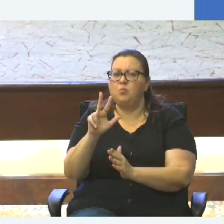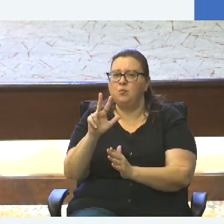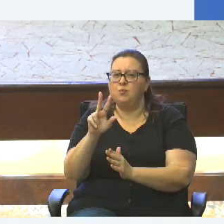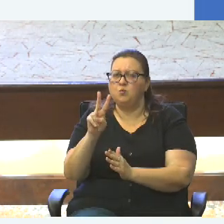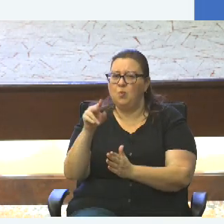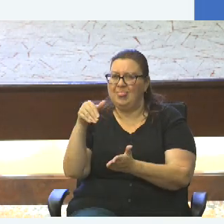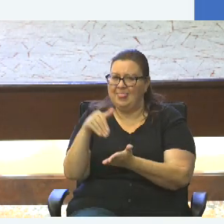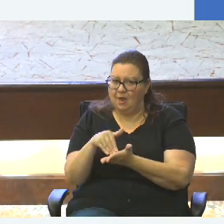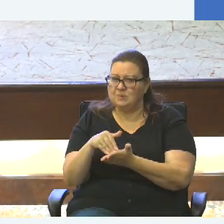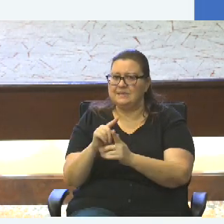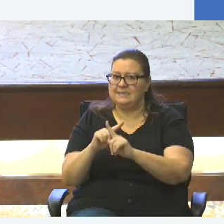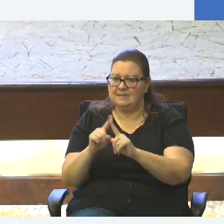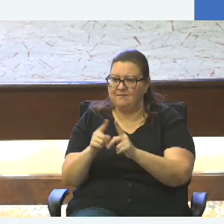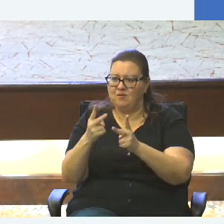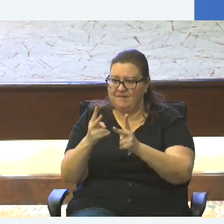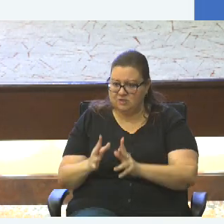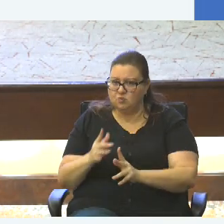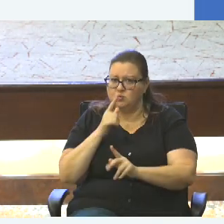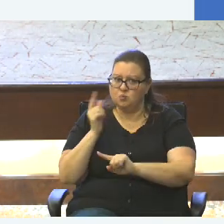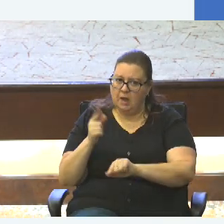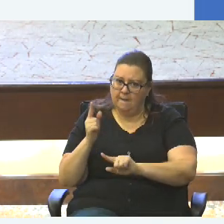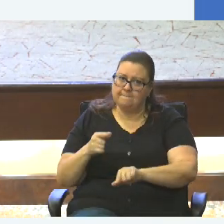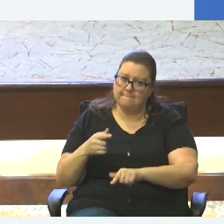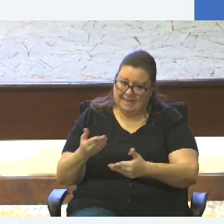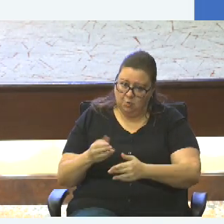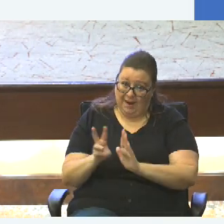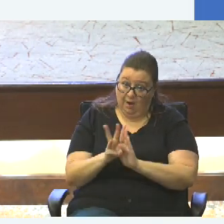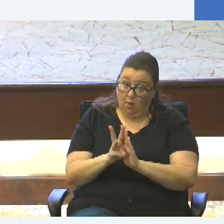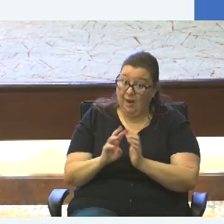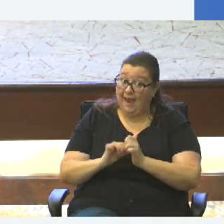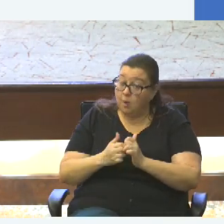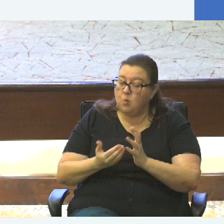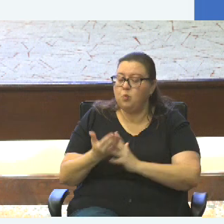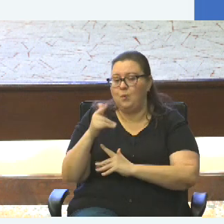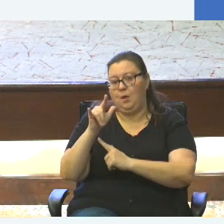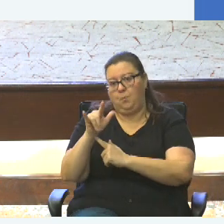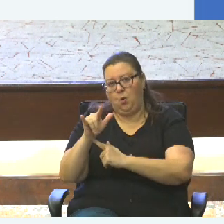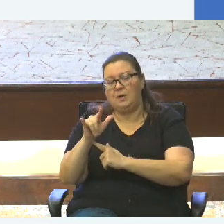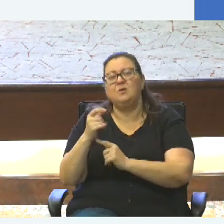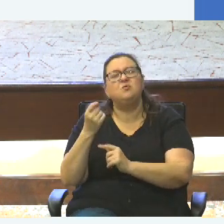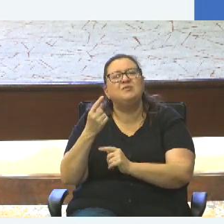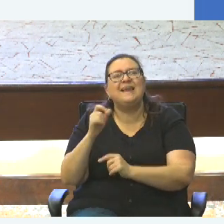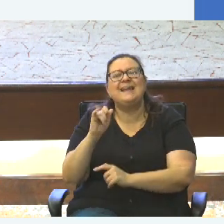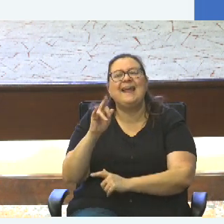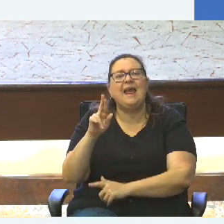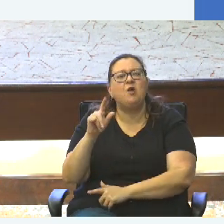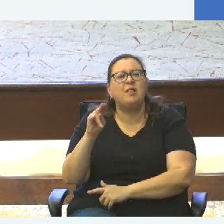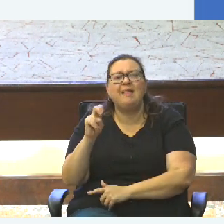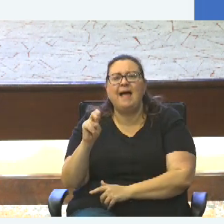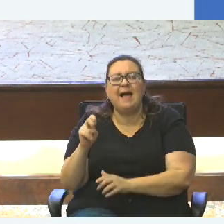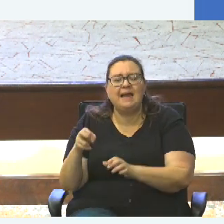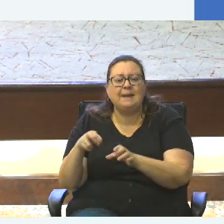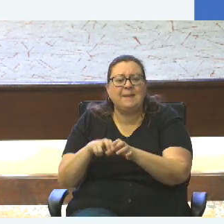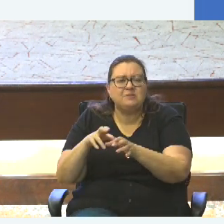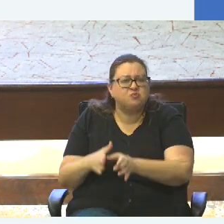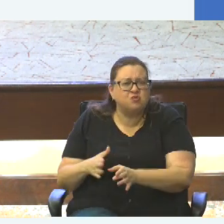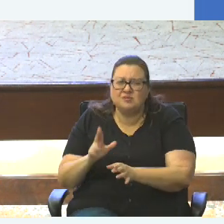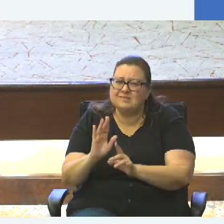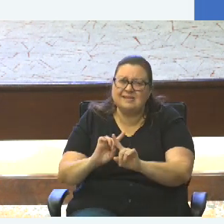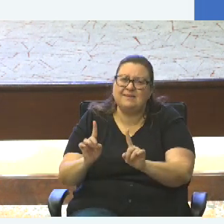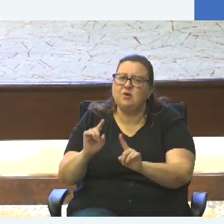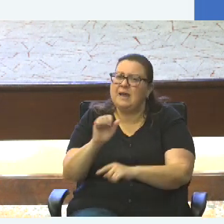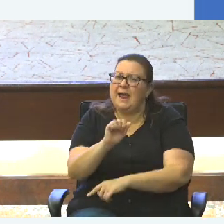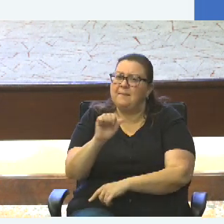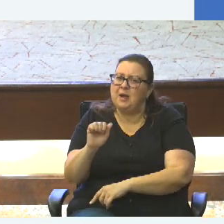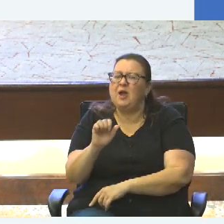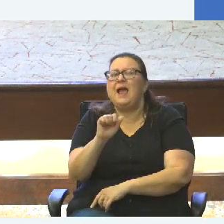aviation visitors entering this community through the airport. Those are not the same as airline passengers. The airline passengers are coming in on American